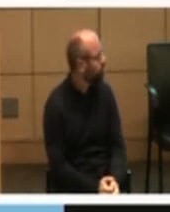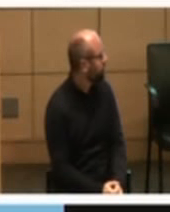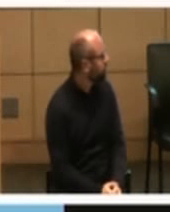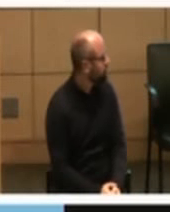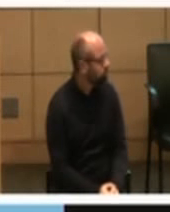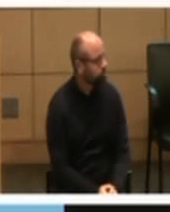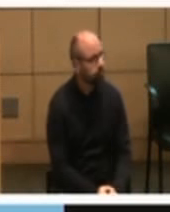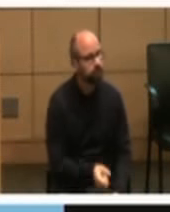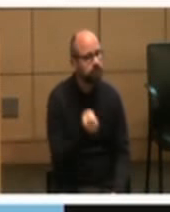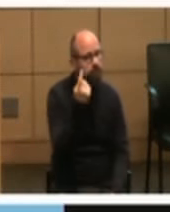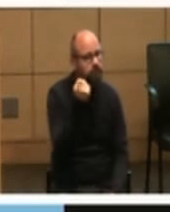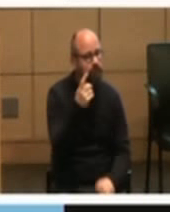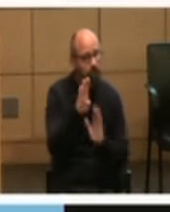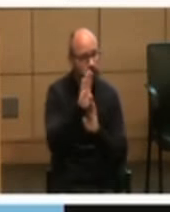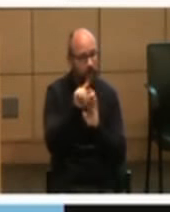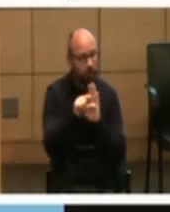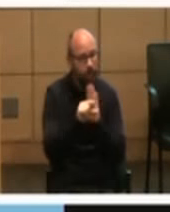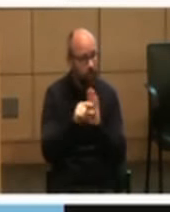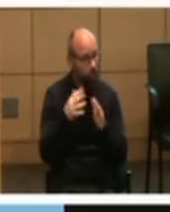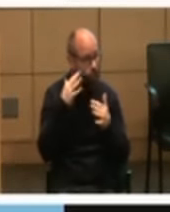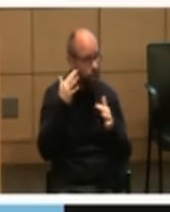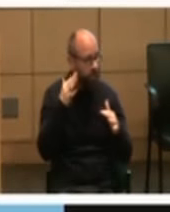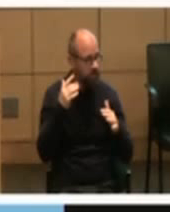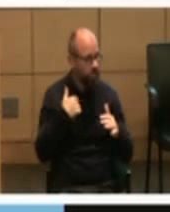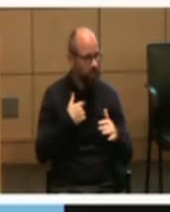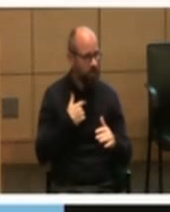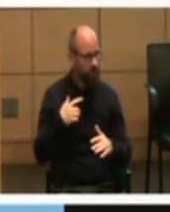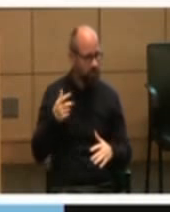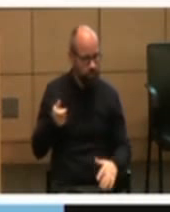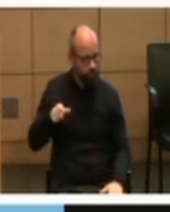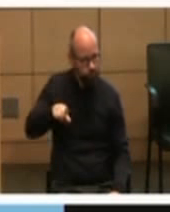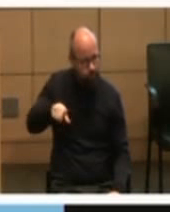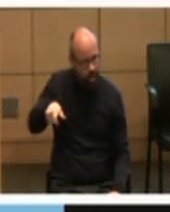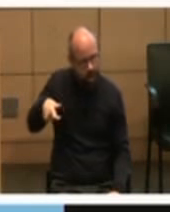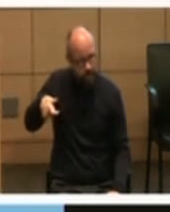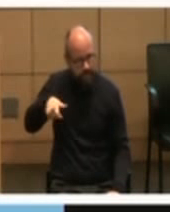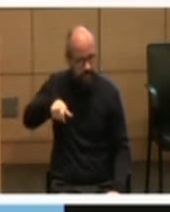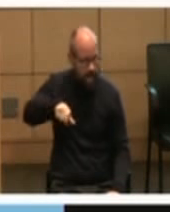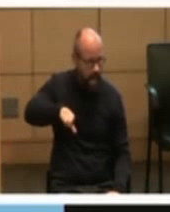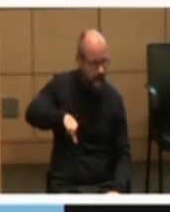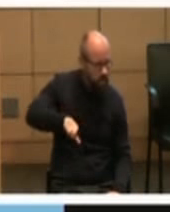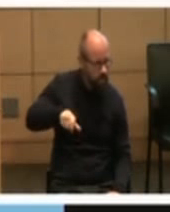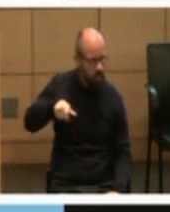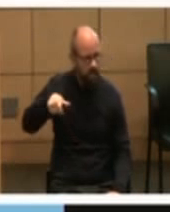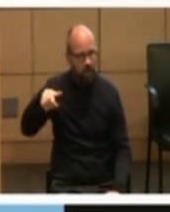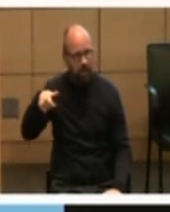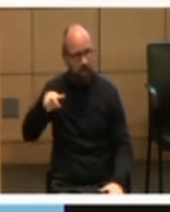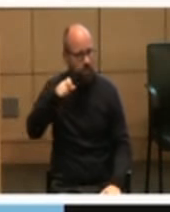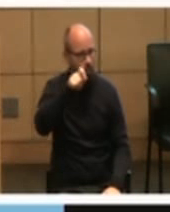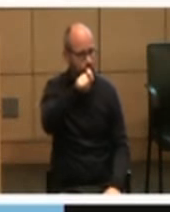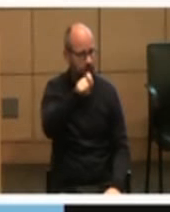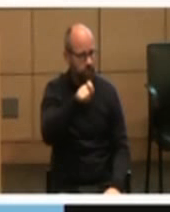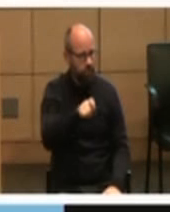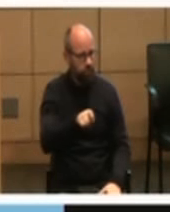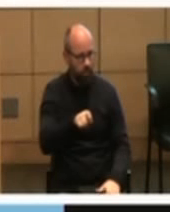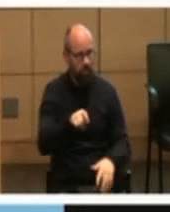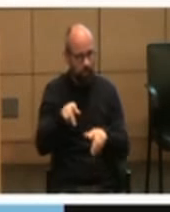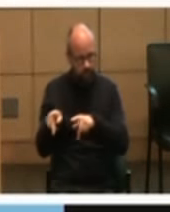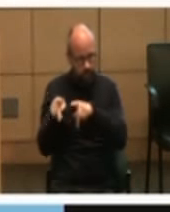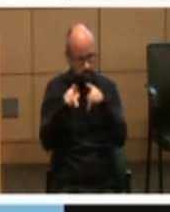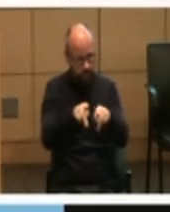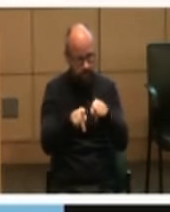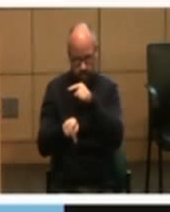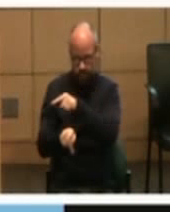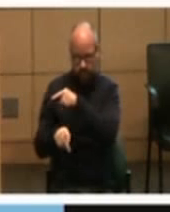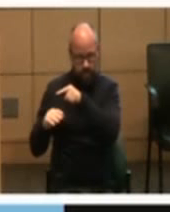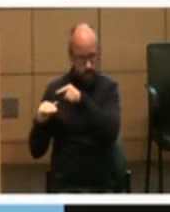the background noise up and down to find out the signal-to-noise ratio, so how loud the target speech or the word